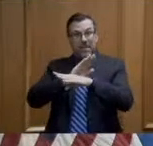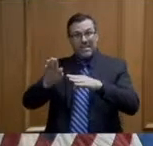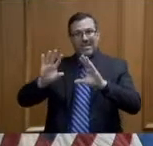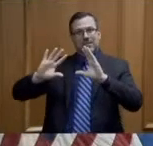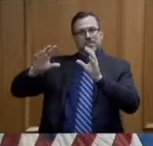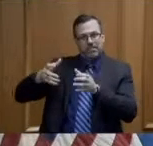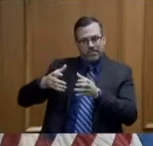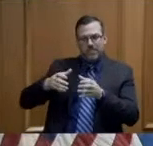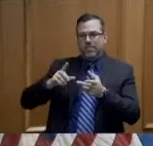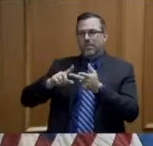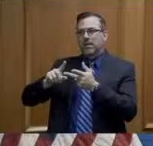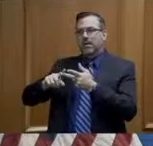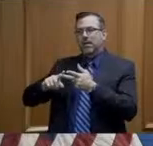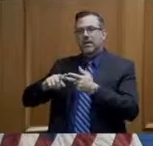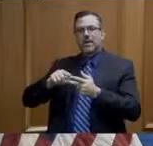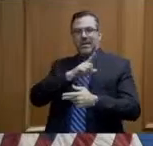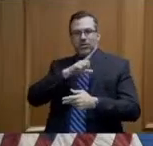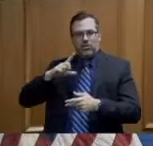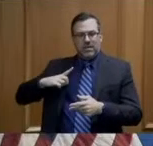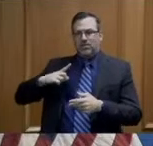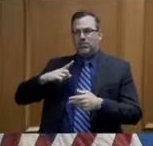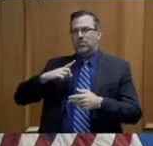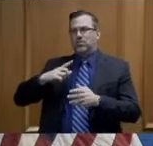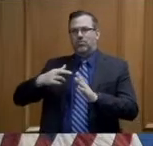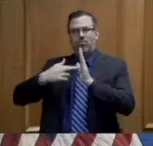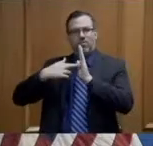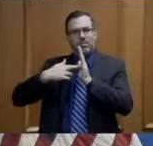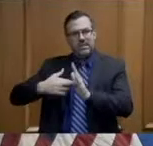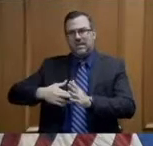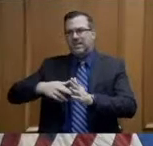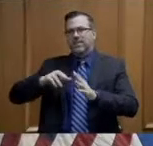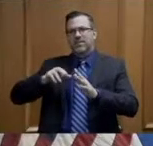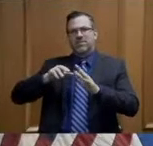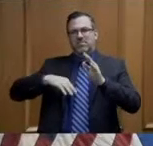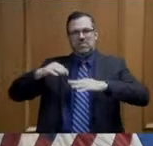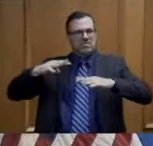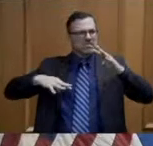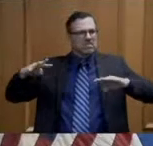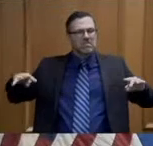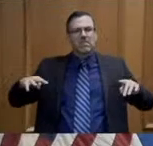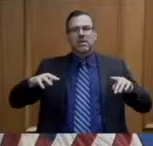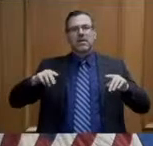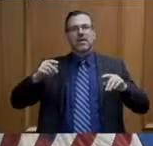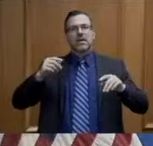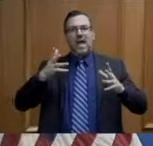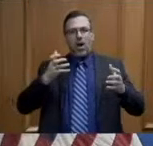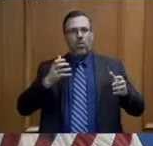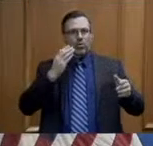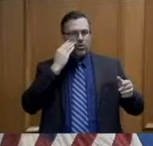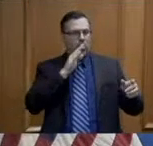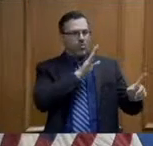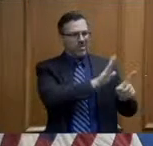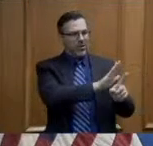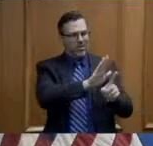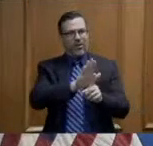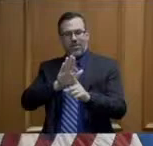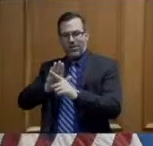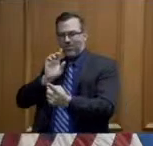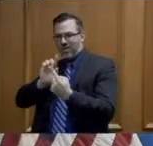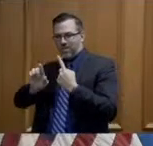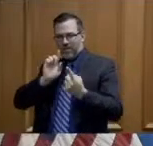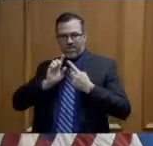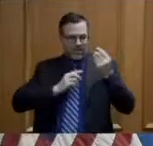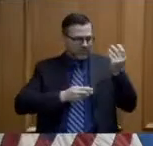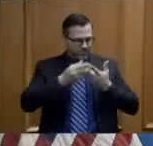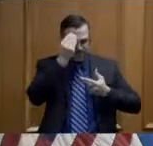local elected officials who are leaders in their individual communities to weigh in heavily. And that's why we are reaching